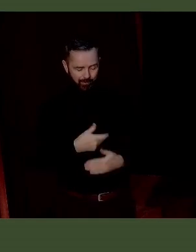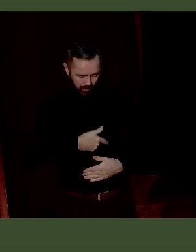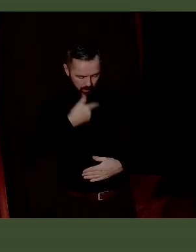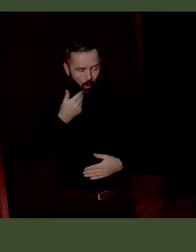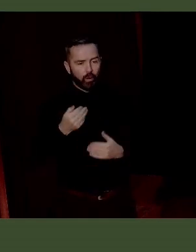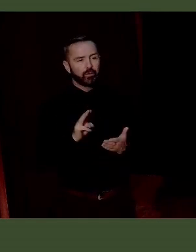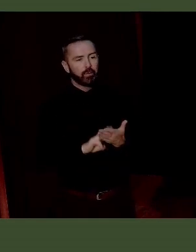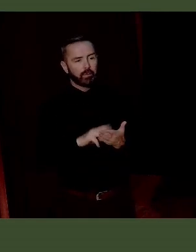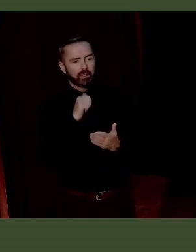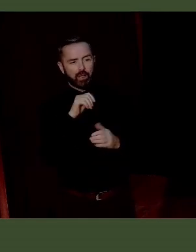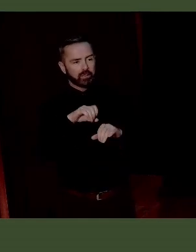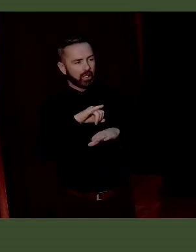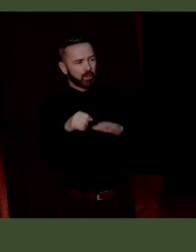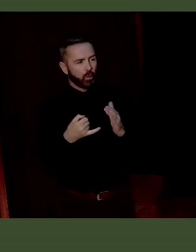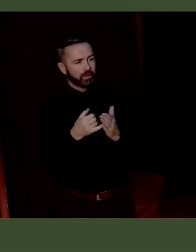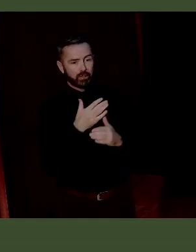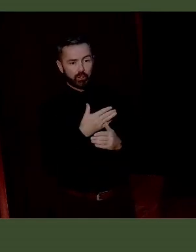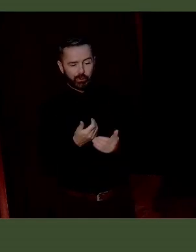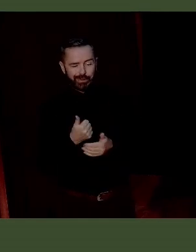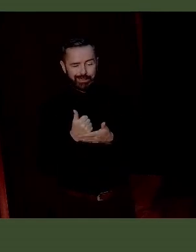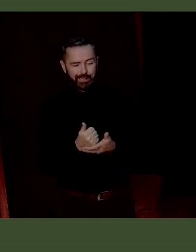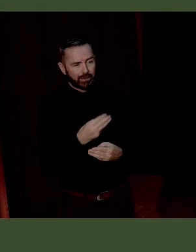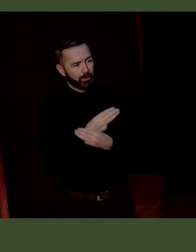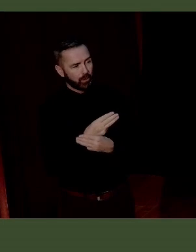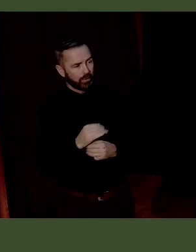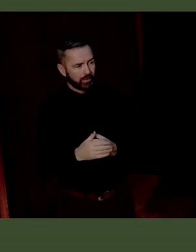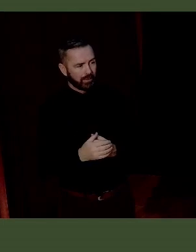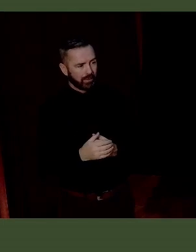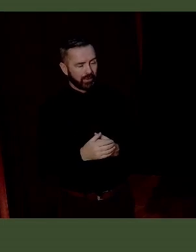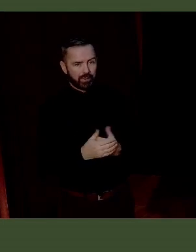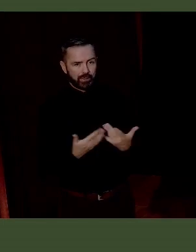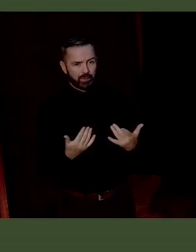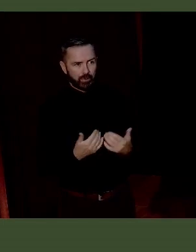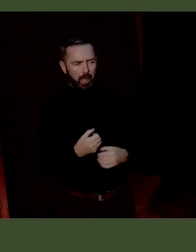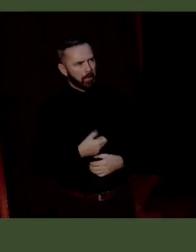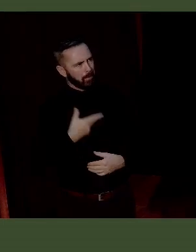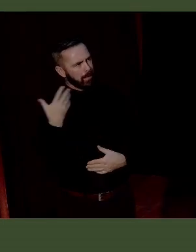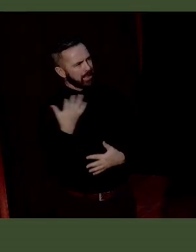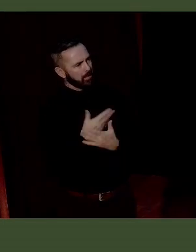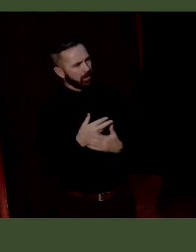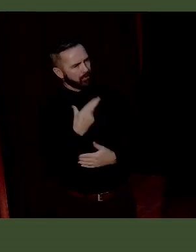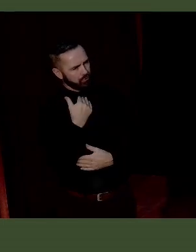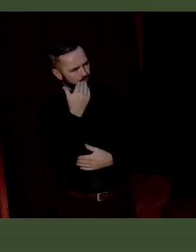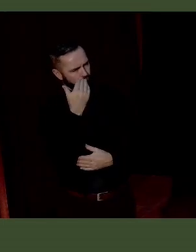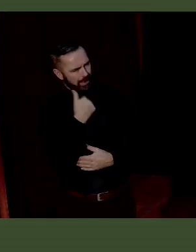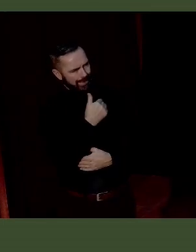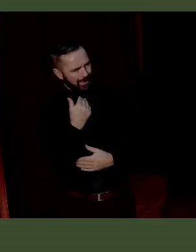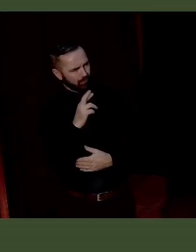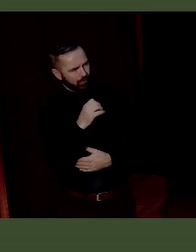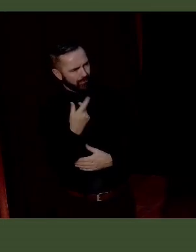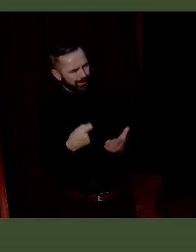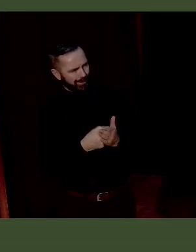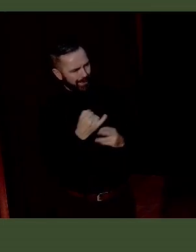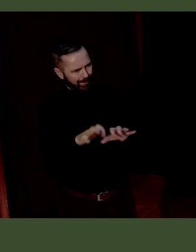members. They just weren't an organisation to assist the poor. I'm amazed the number of religious references we've managed to get in at this conference. The